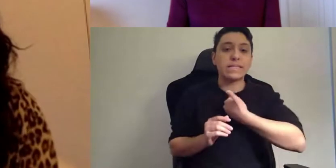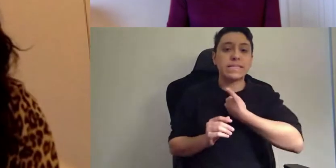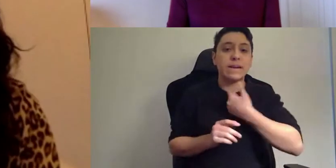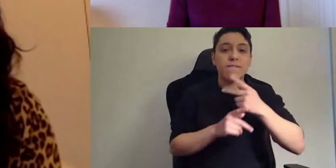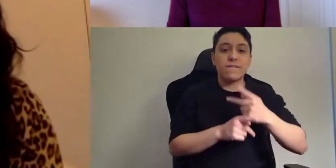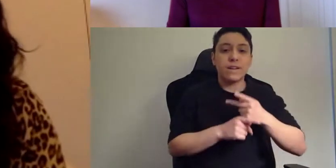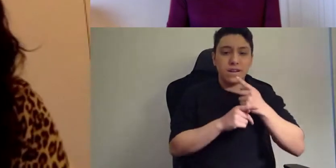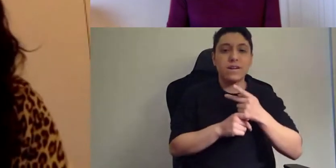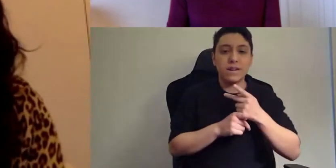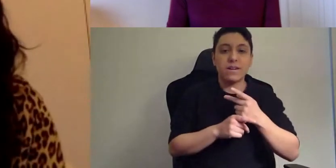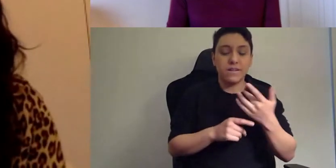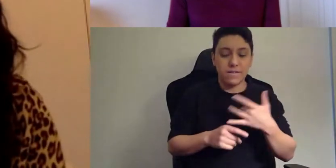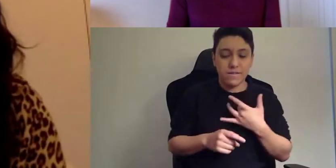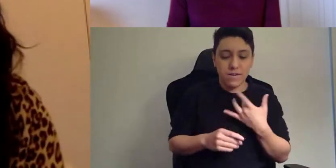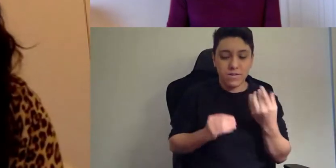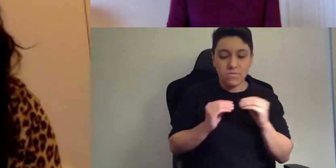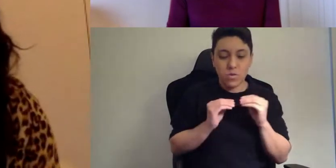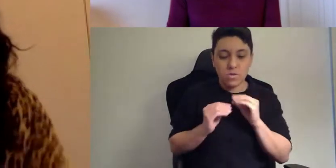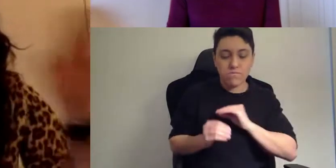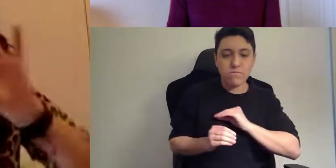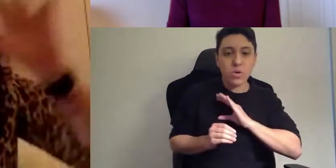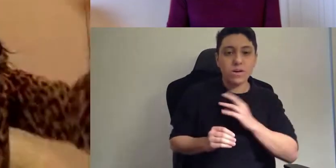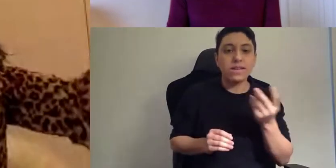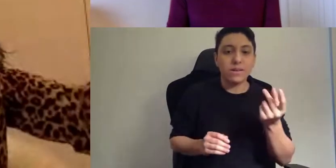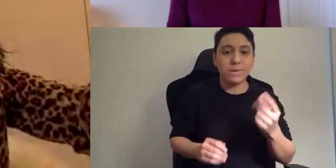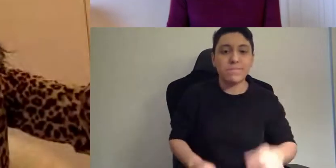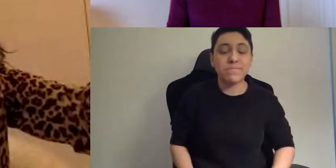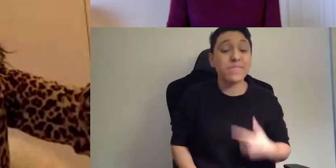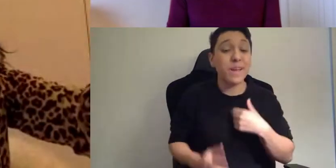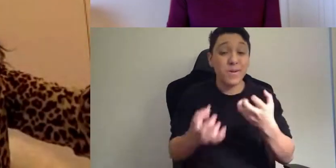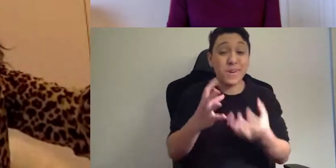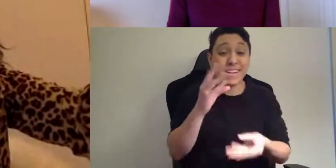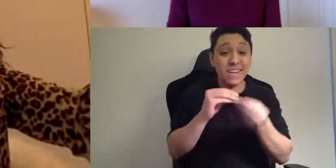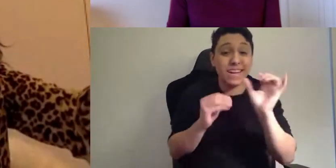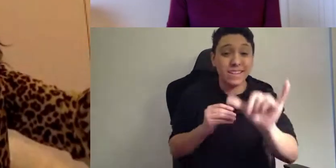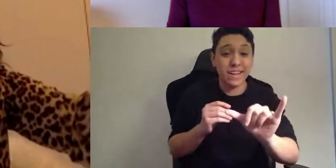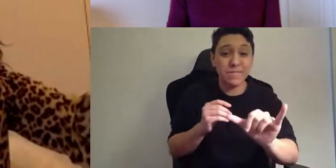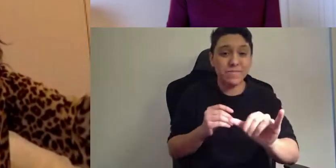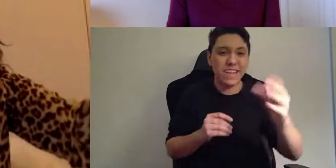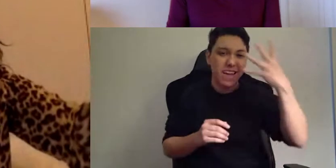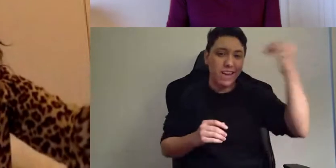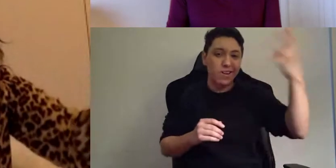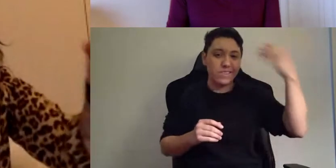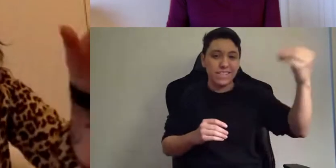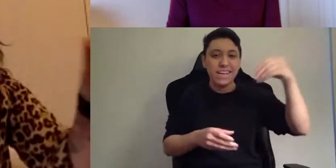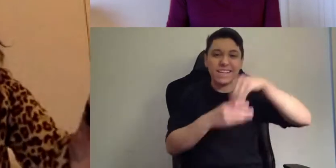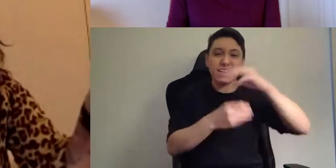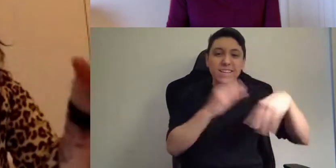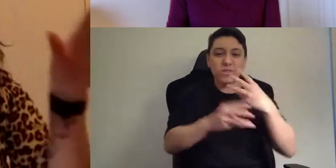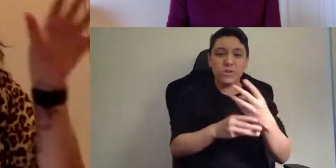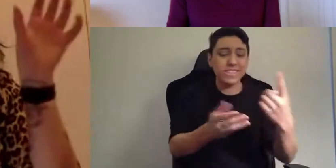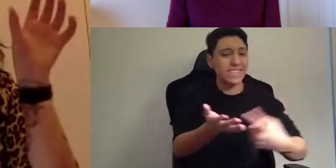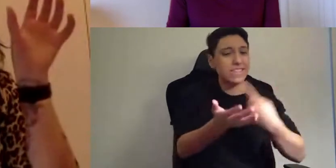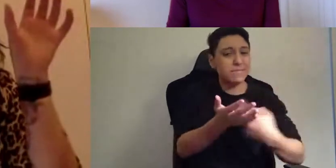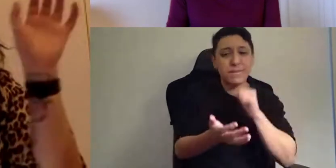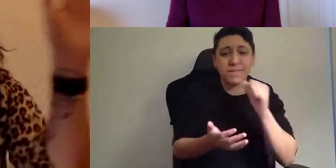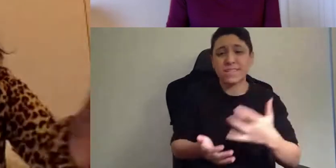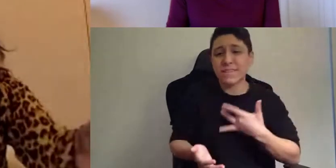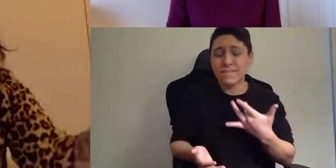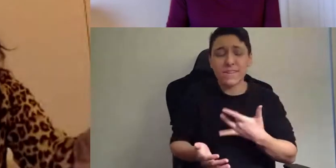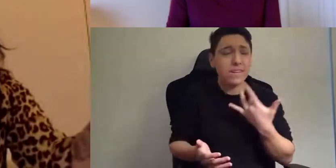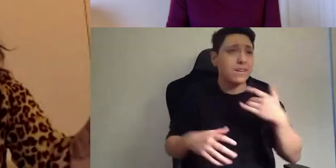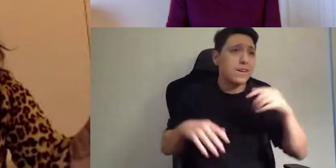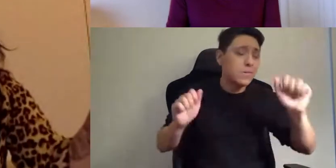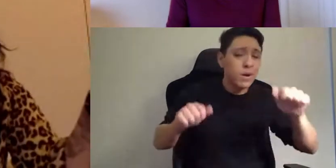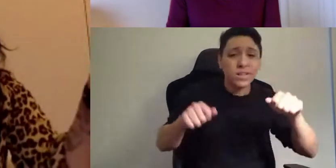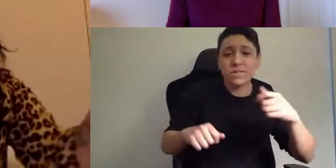purpose. So I just wanted to add that on. It's like being out in the world, even though sometimes it doesn't feel like possible that we are to like